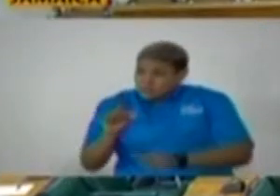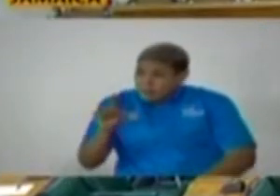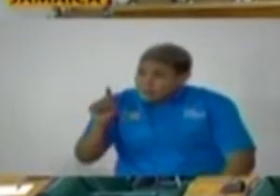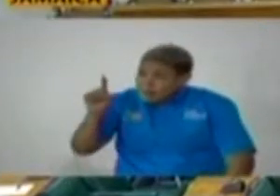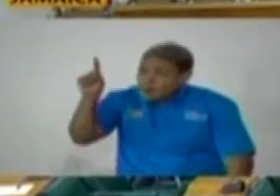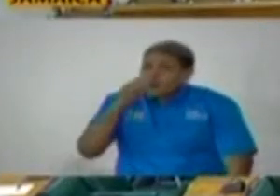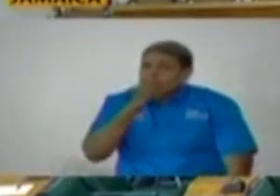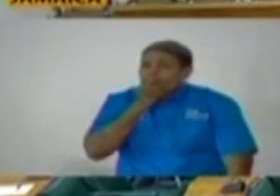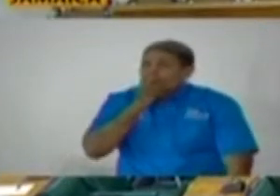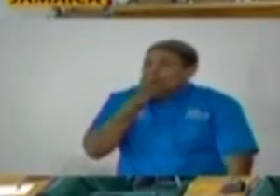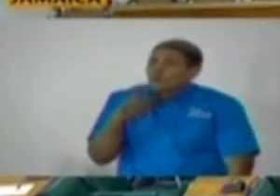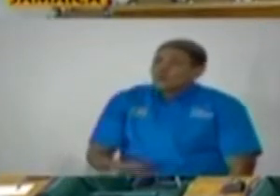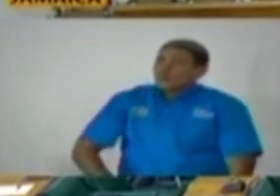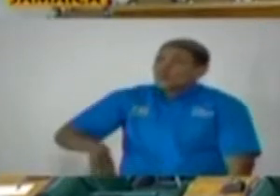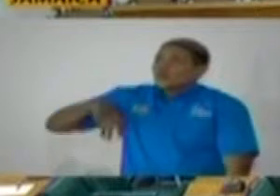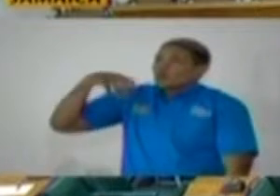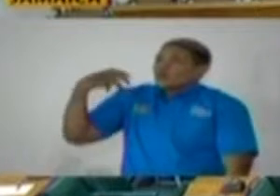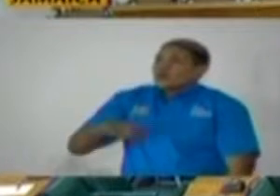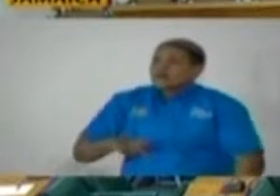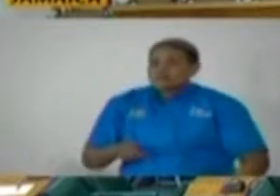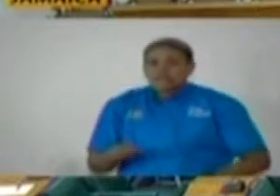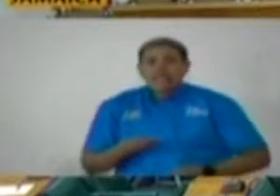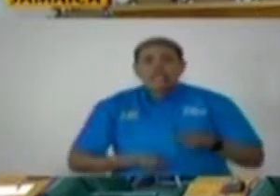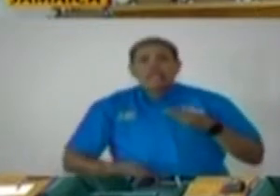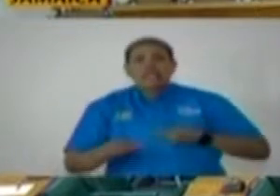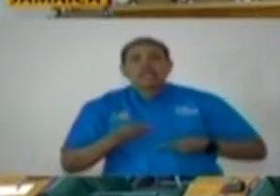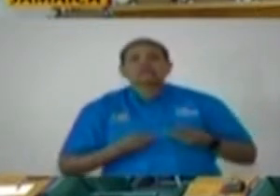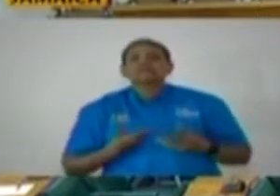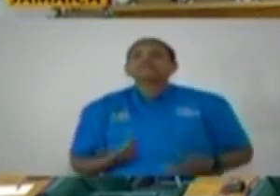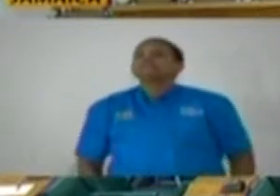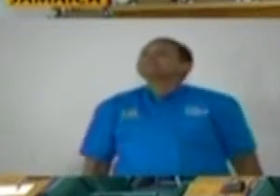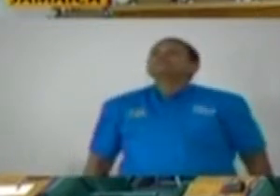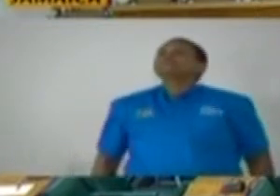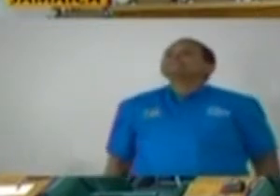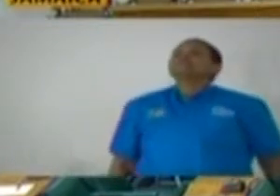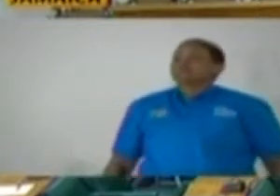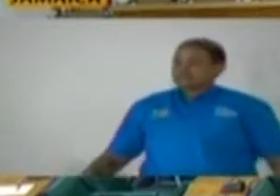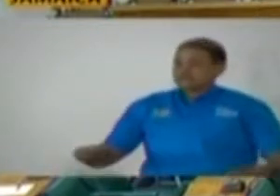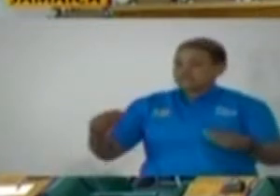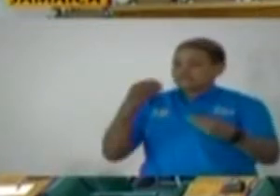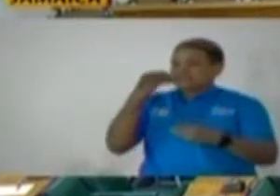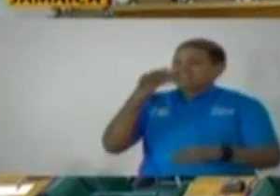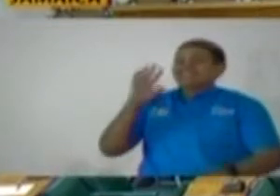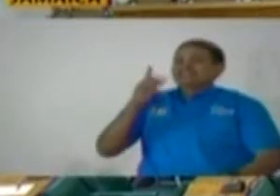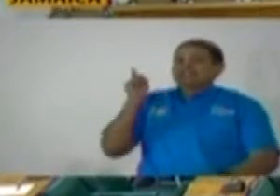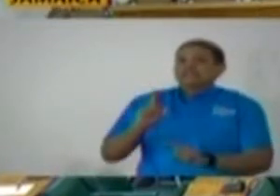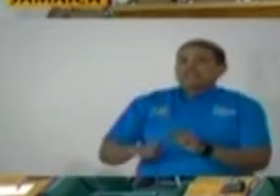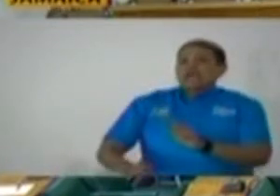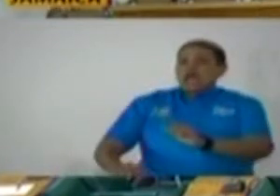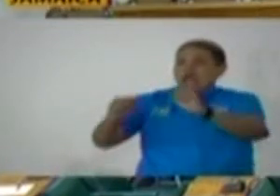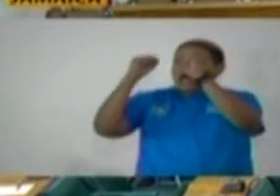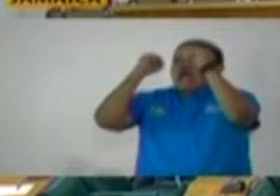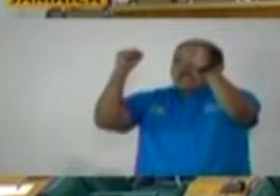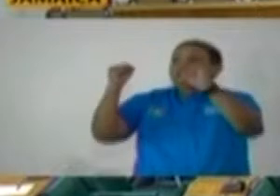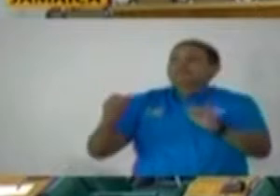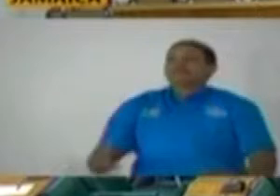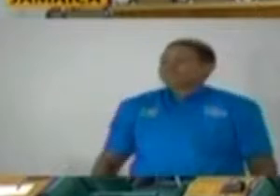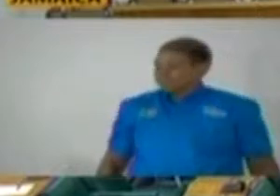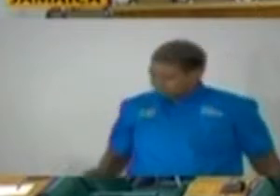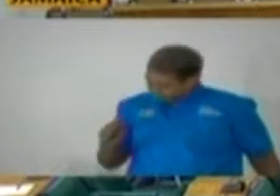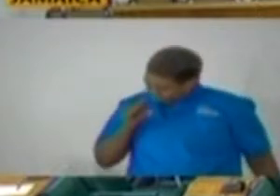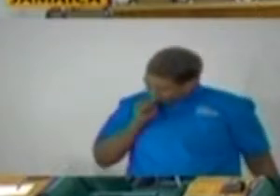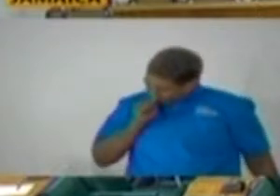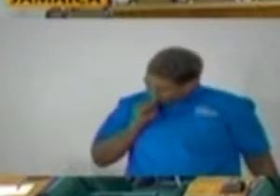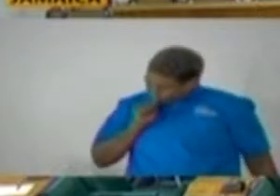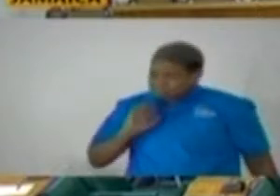how difficult it is for people to survive and to feed themselves on a day-to-day basis.